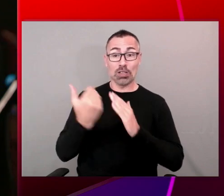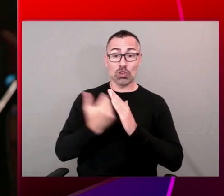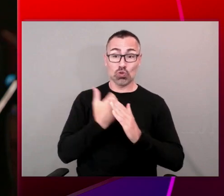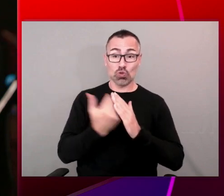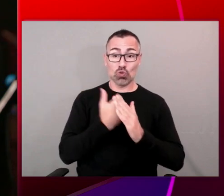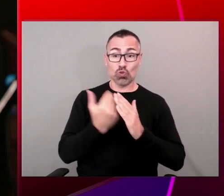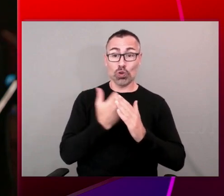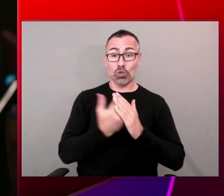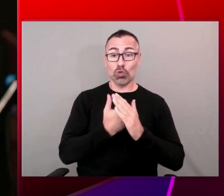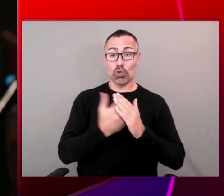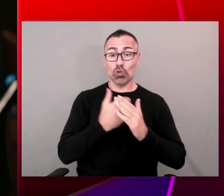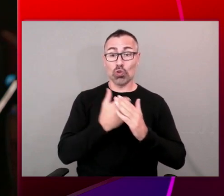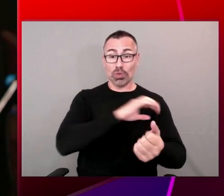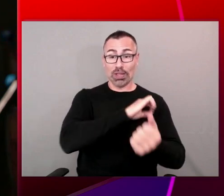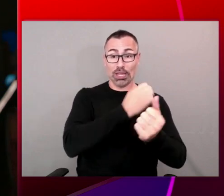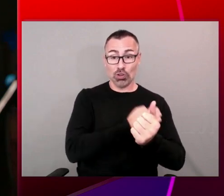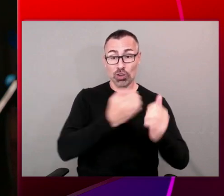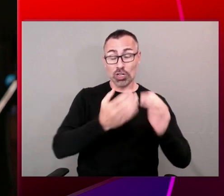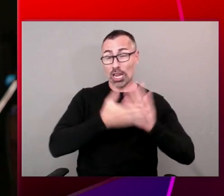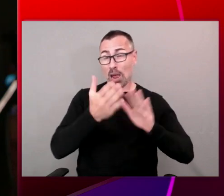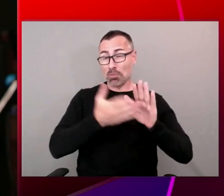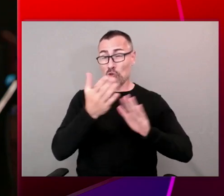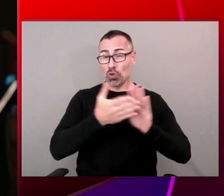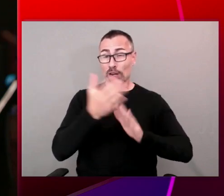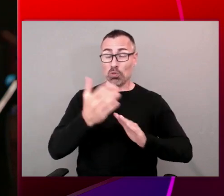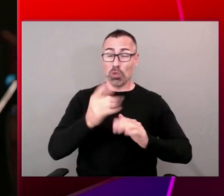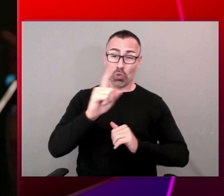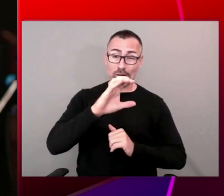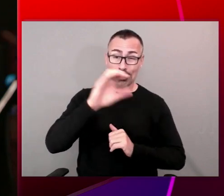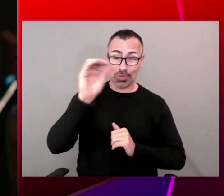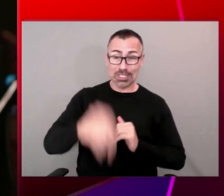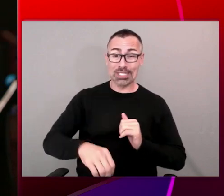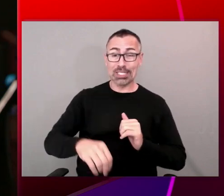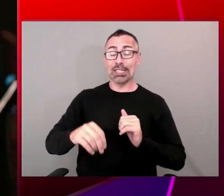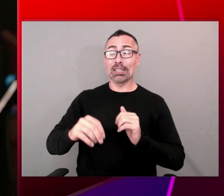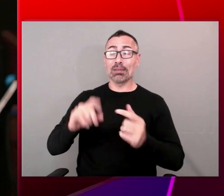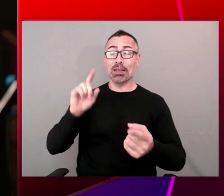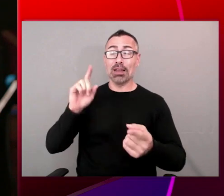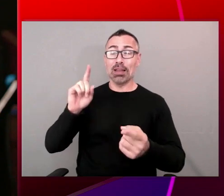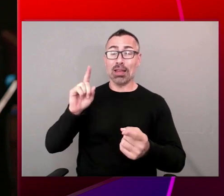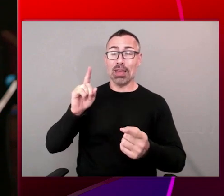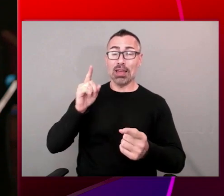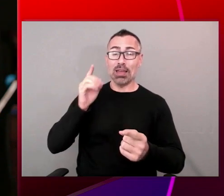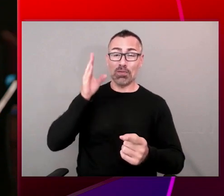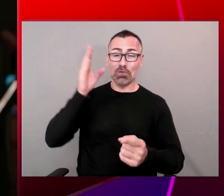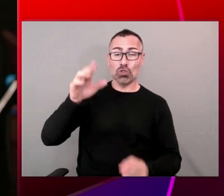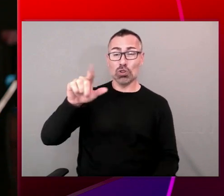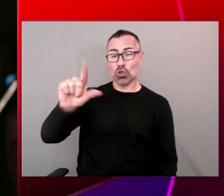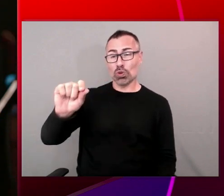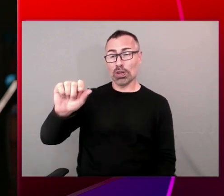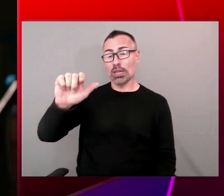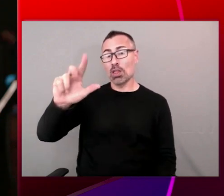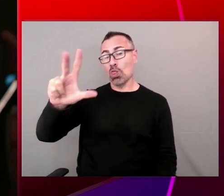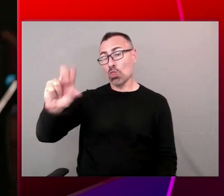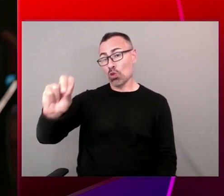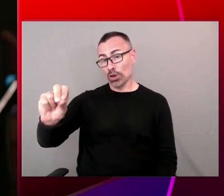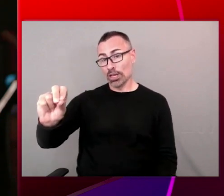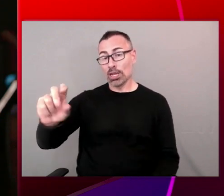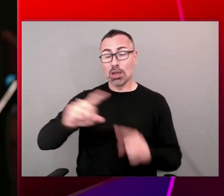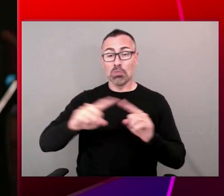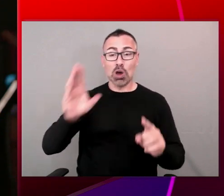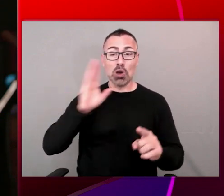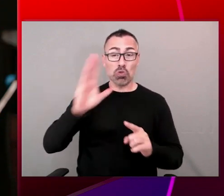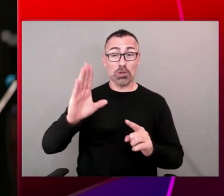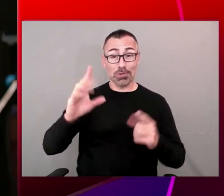with renewable energy by 2030. We're actually on schedule to meet that 5 years ahead of time. Wow. In 2025. So we're making